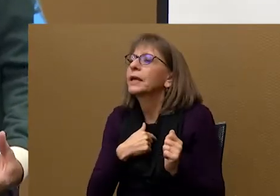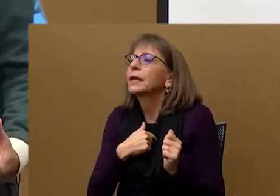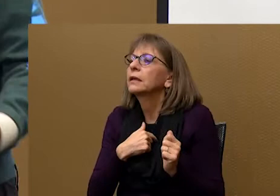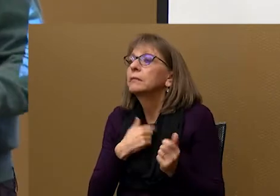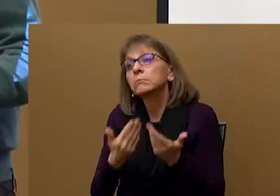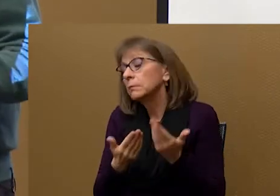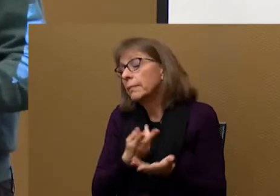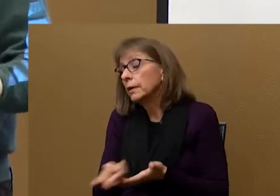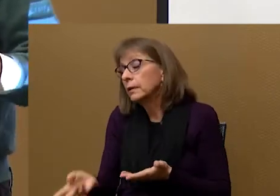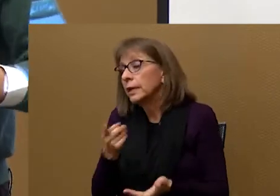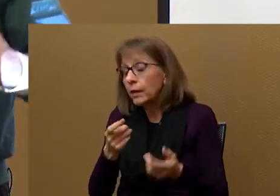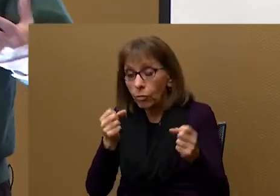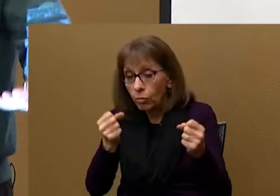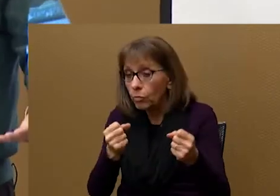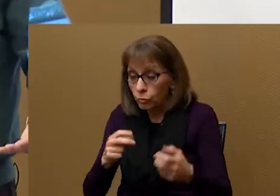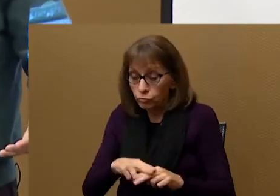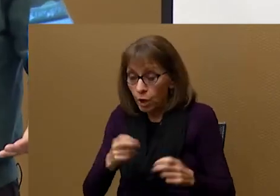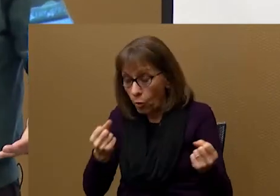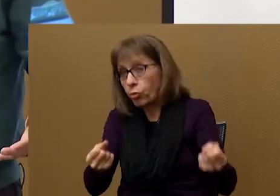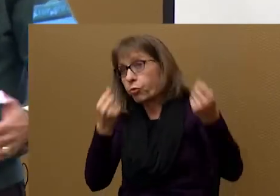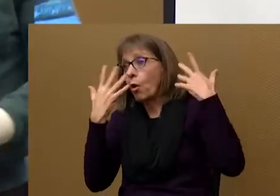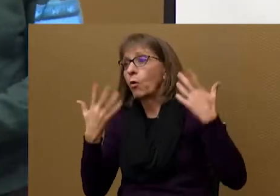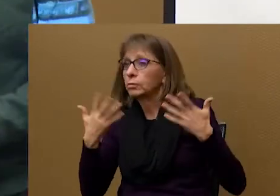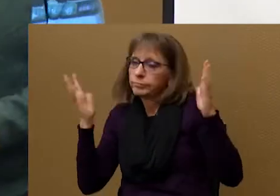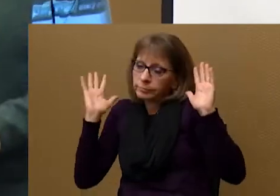can't. If he throws the chair, we're probably over the line.